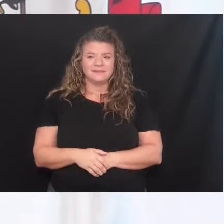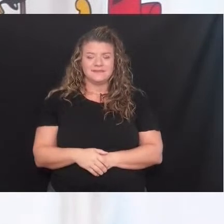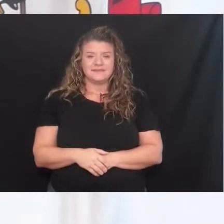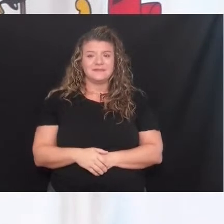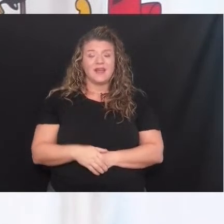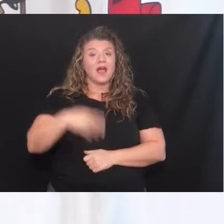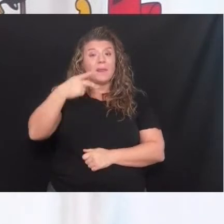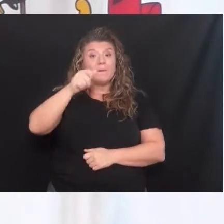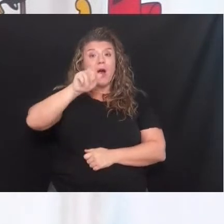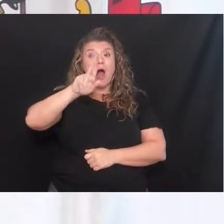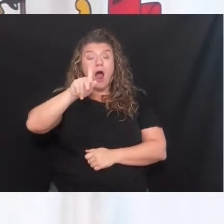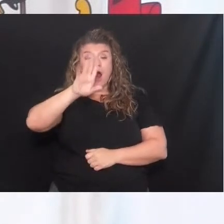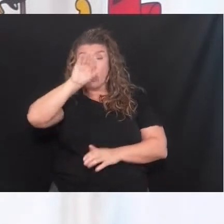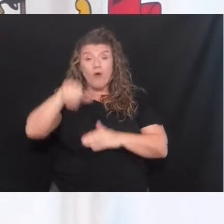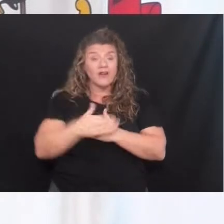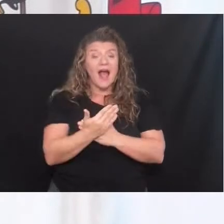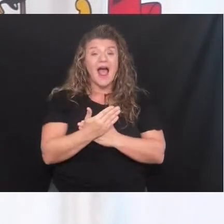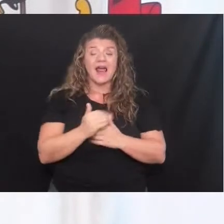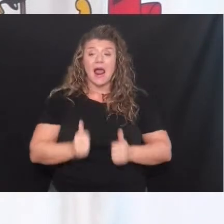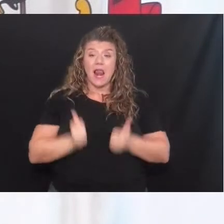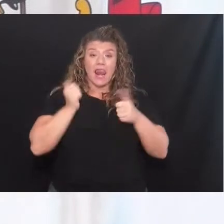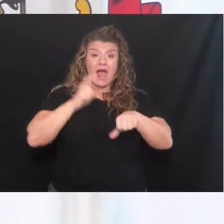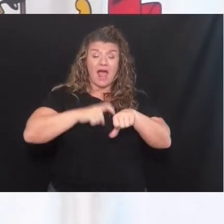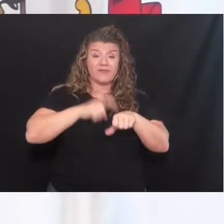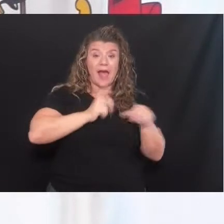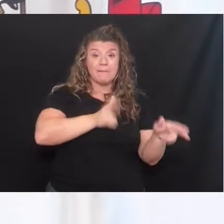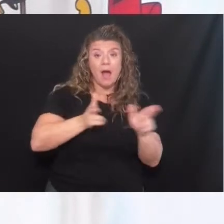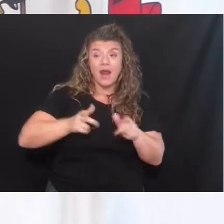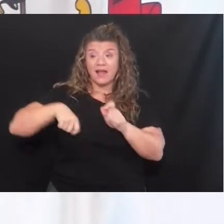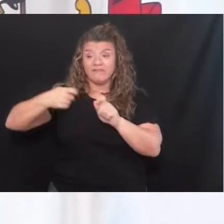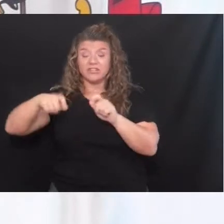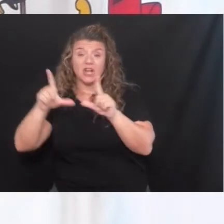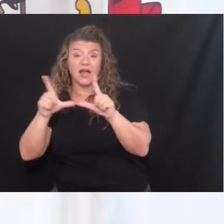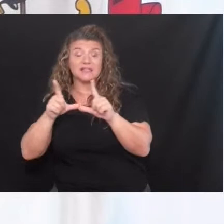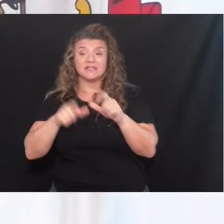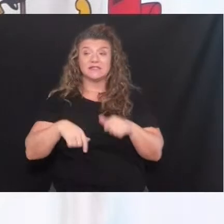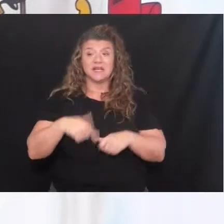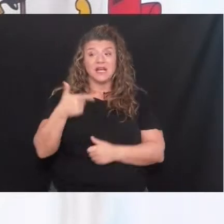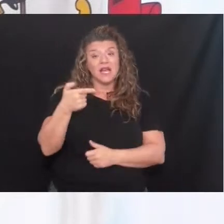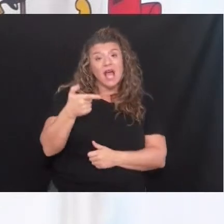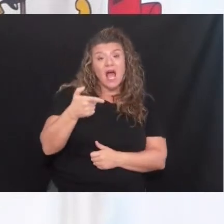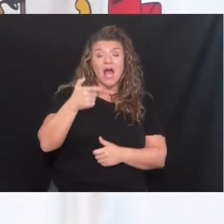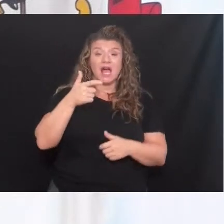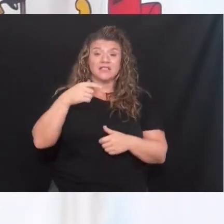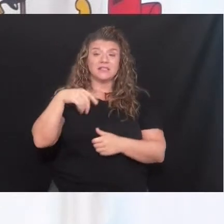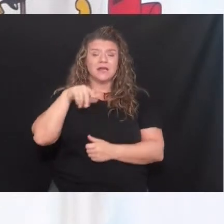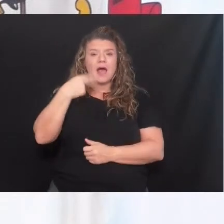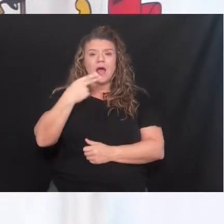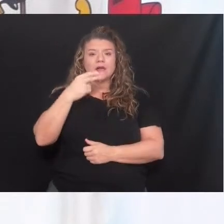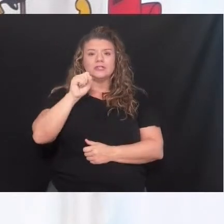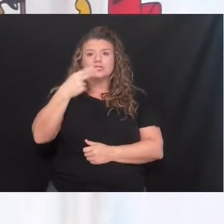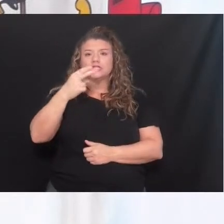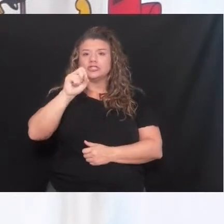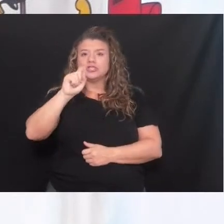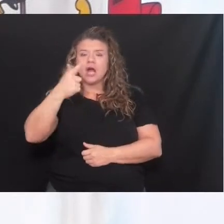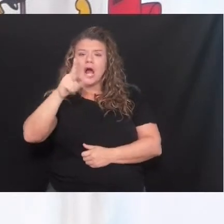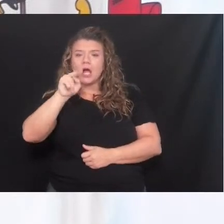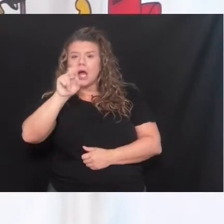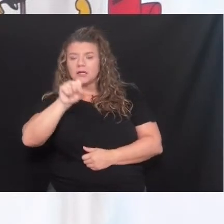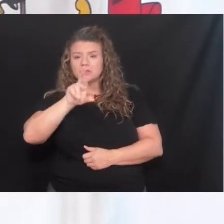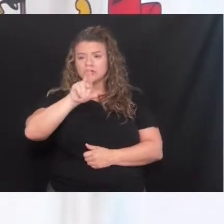park getaways and a lifetime hunting and fishing license and the guns, the hunting rifles and the shotguns, and we're going to give away 2